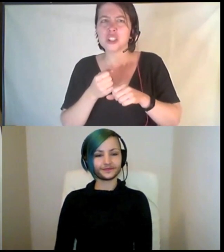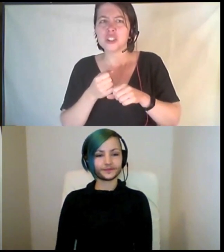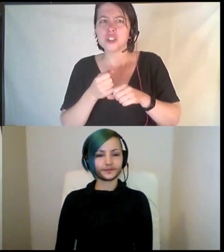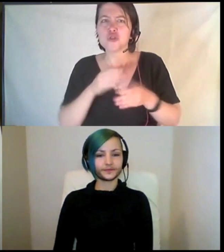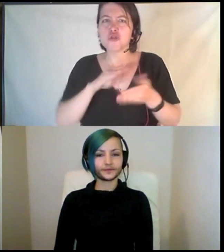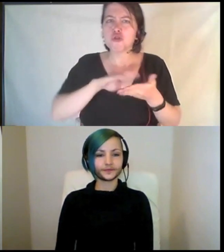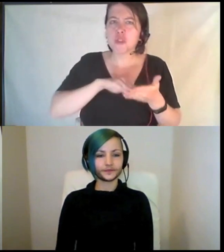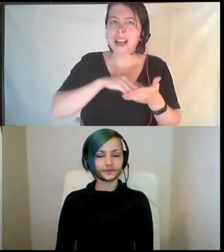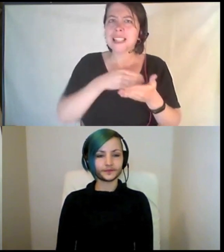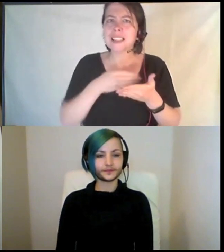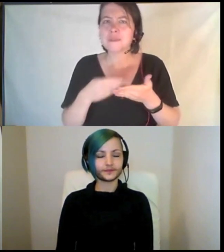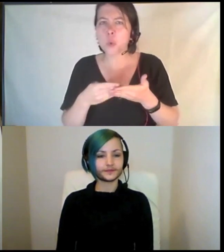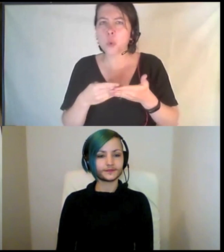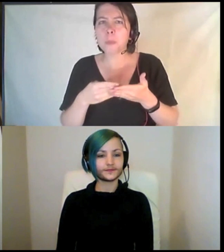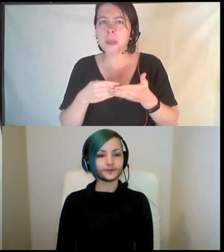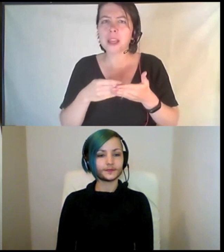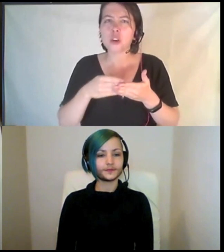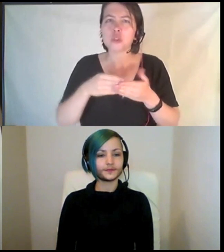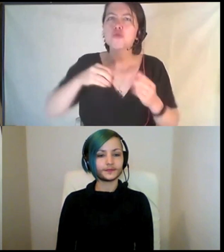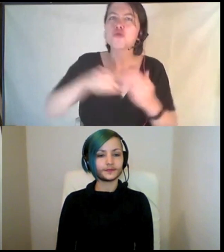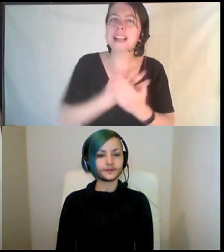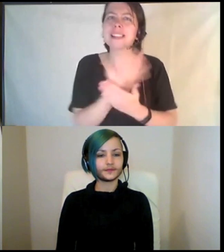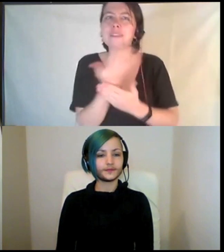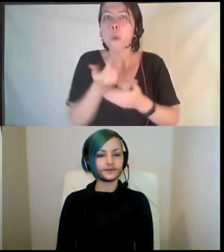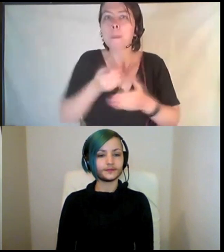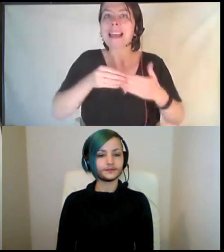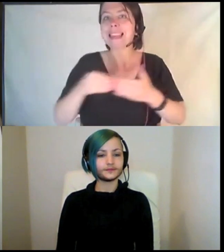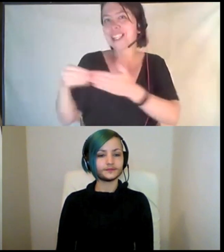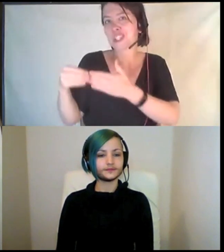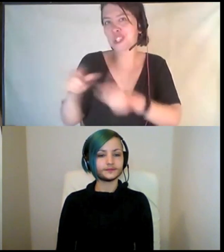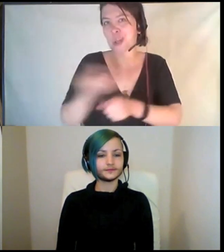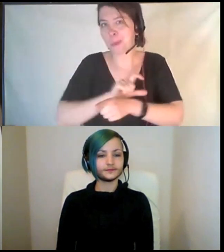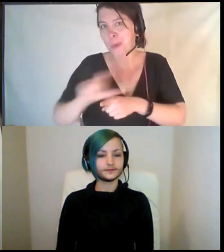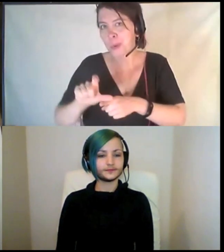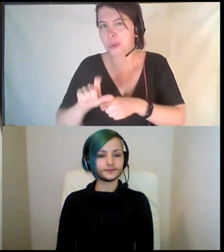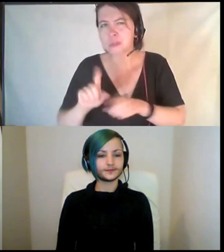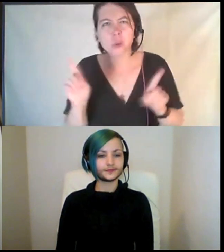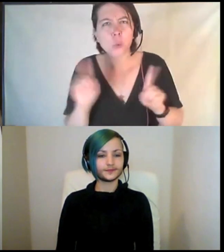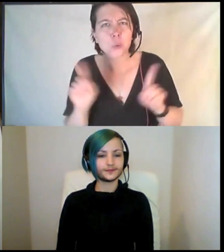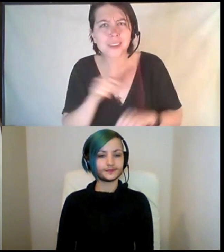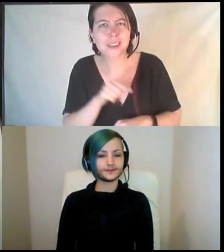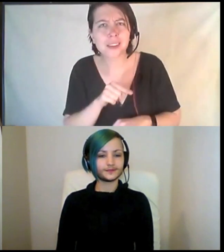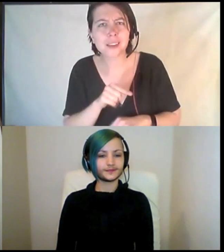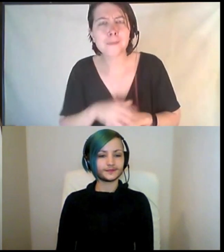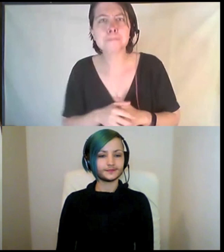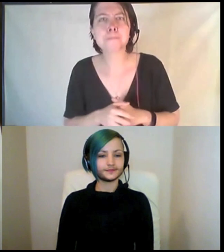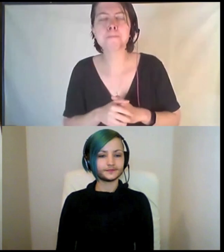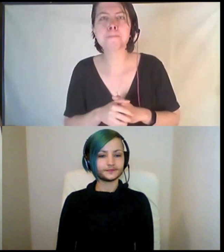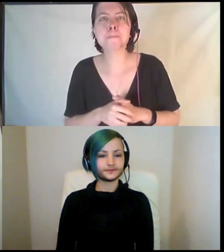Transforming leadership's course. Yeah. See, with what's that? That